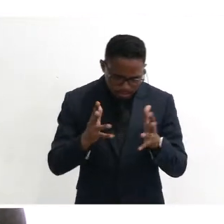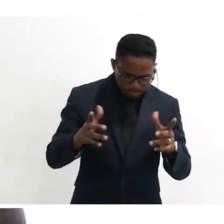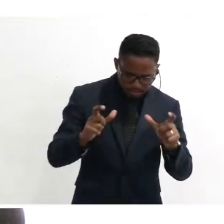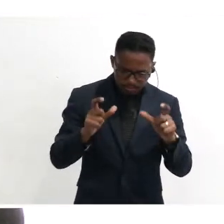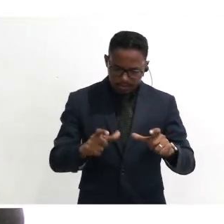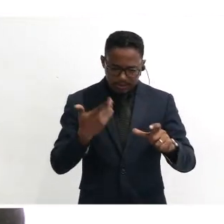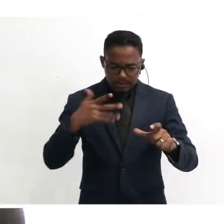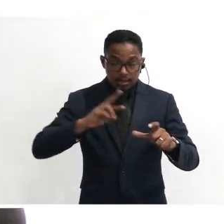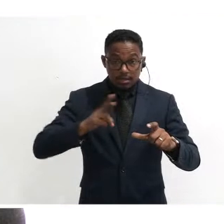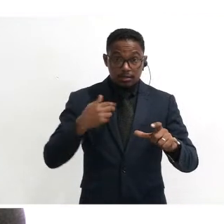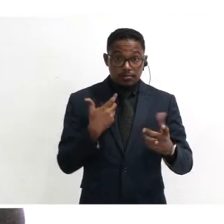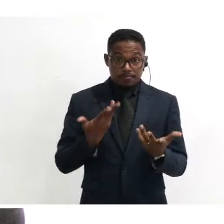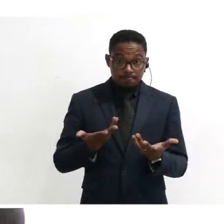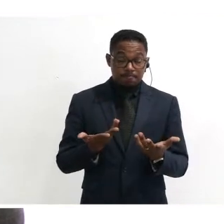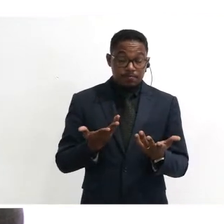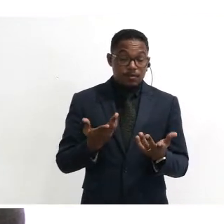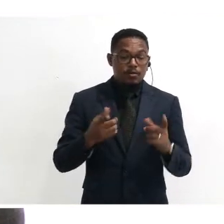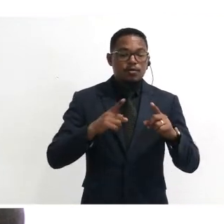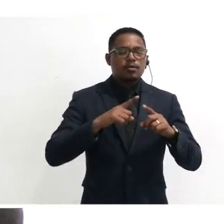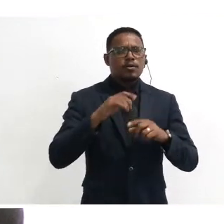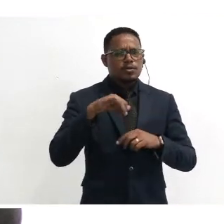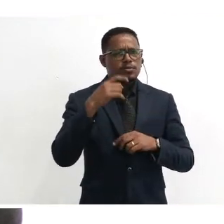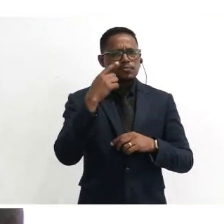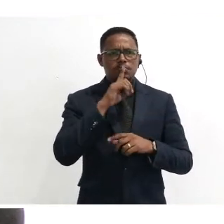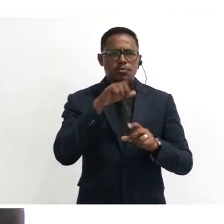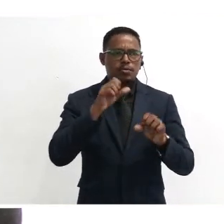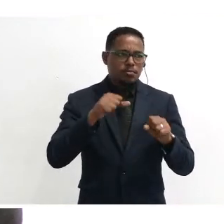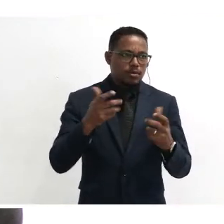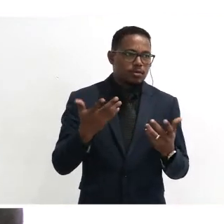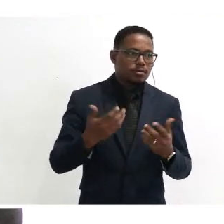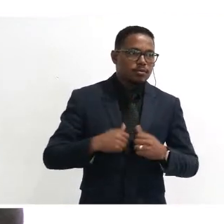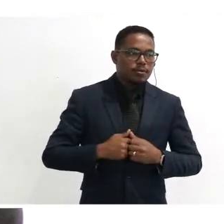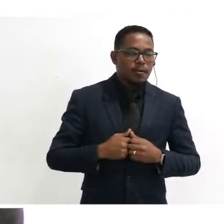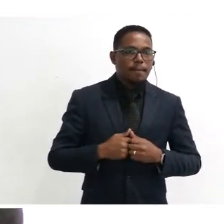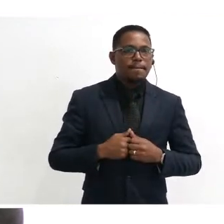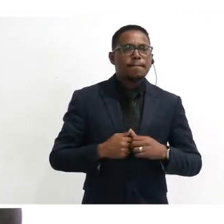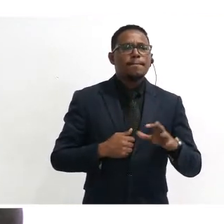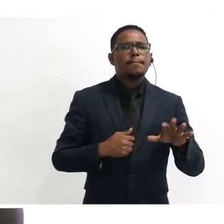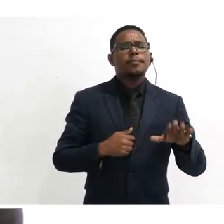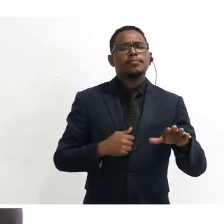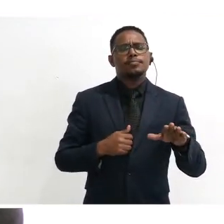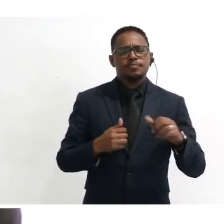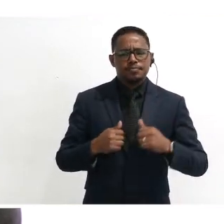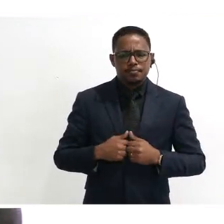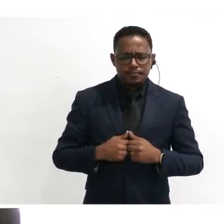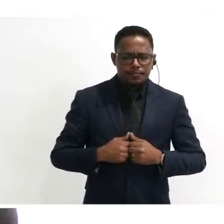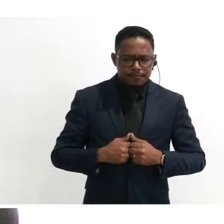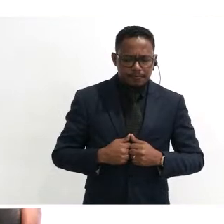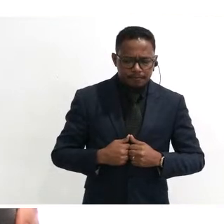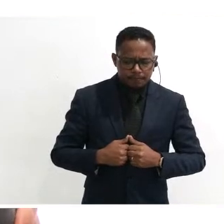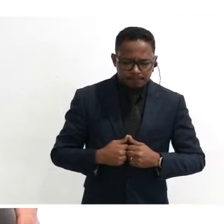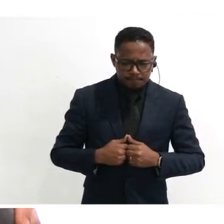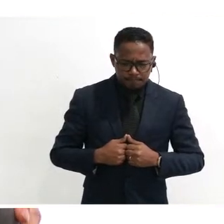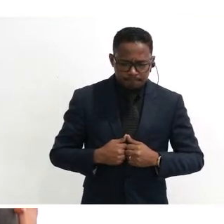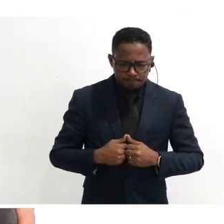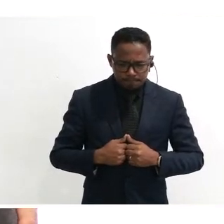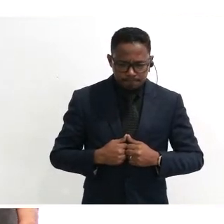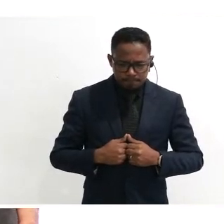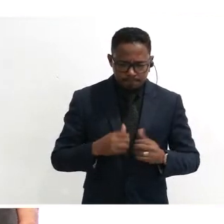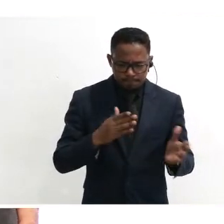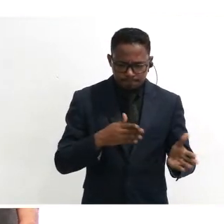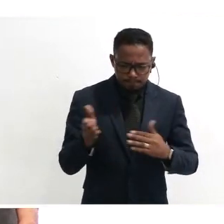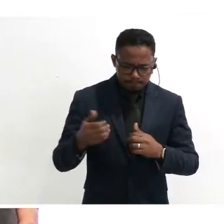Yeah, it's difficult. It's difficult to I guess, try and summarize all